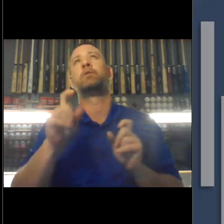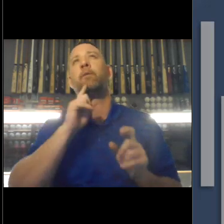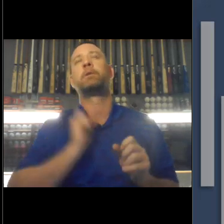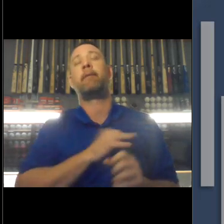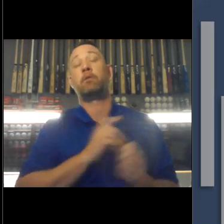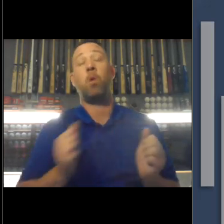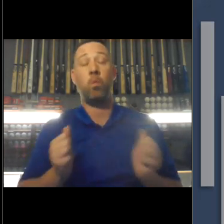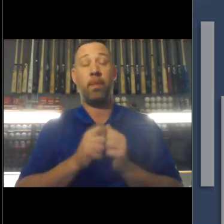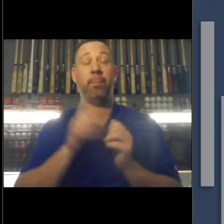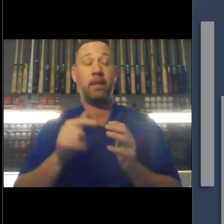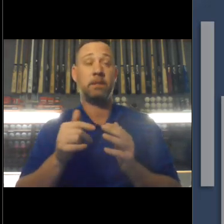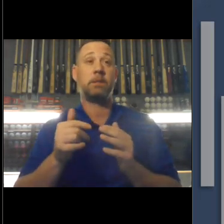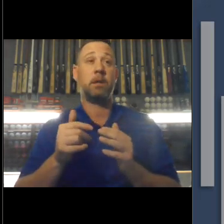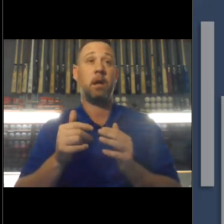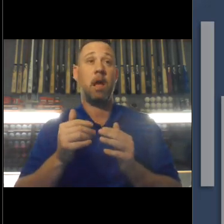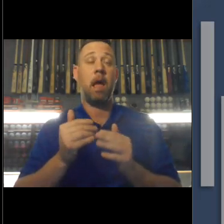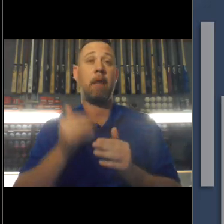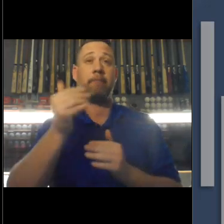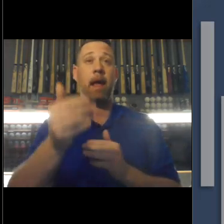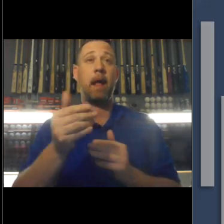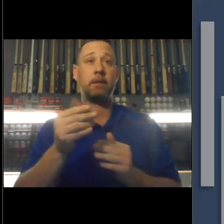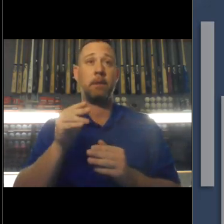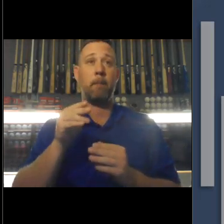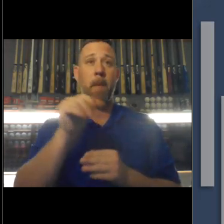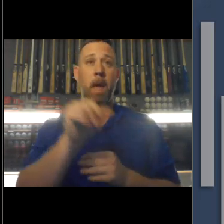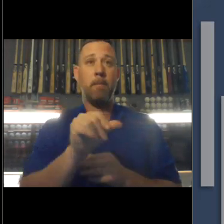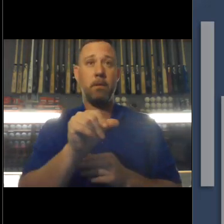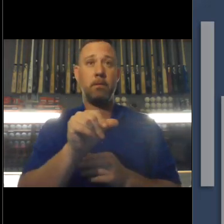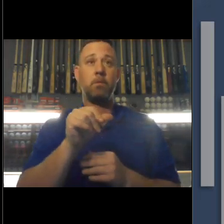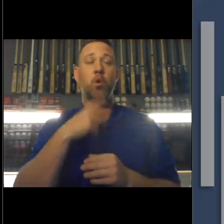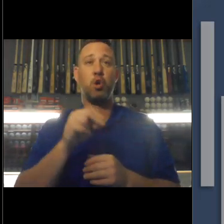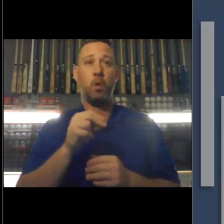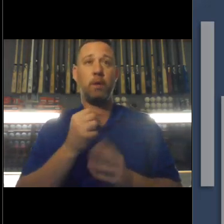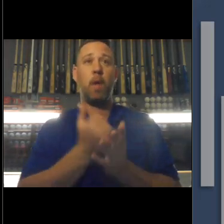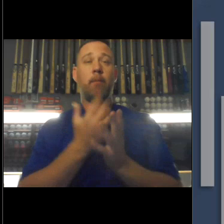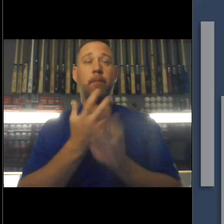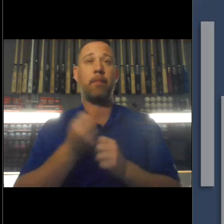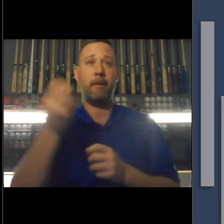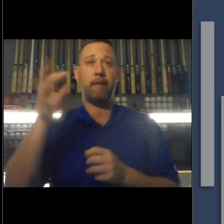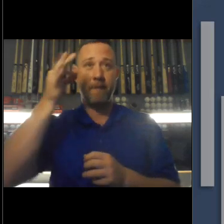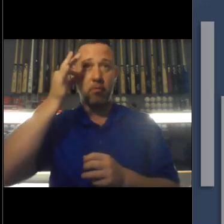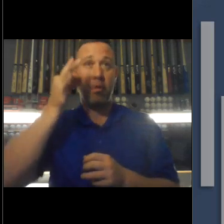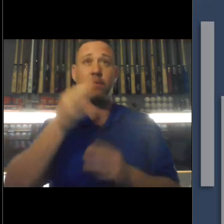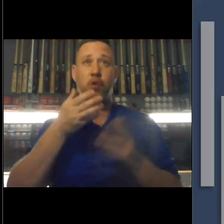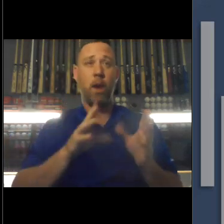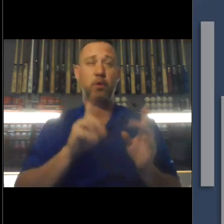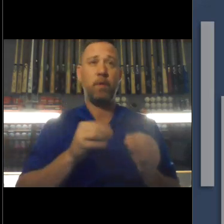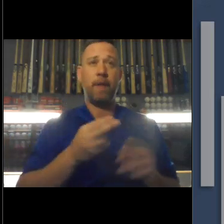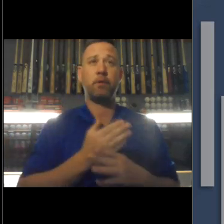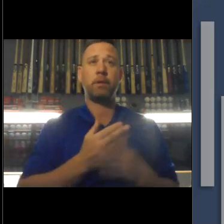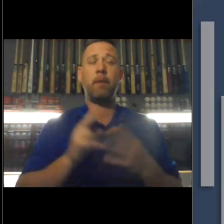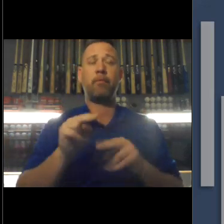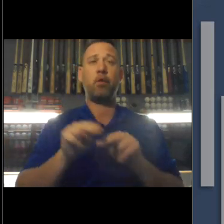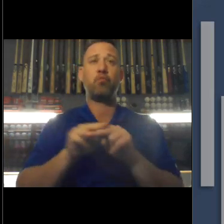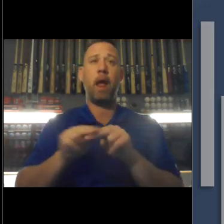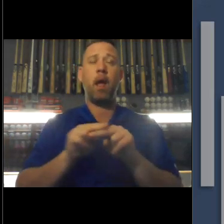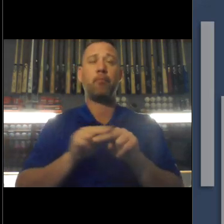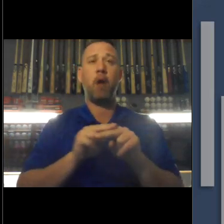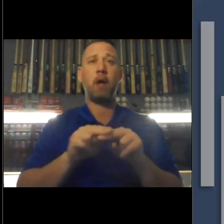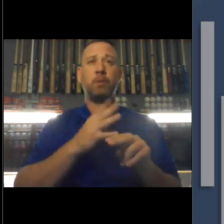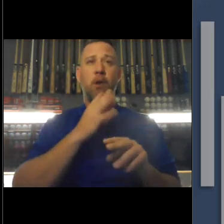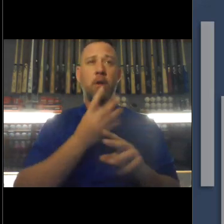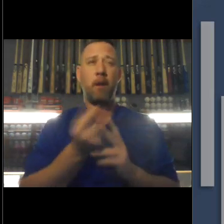this advance payment that we're doing to help get the federal dollars, is there a way to do that for some of the rail projects that we talked about a couple of months